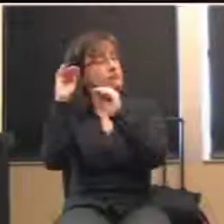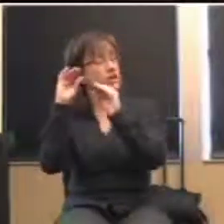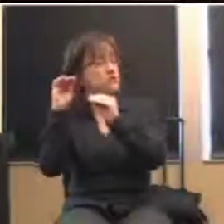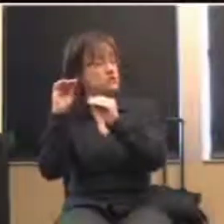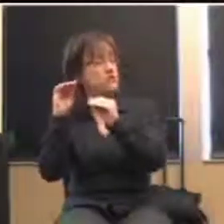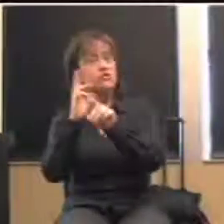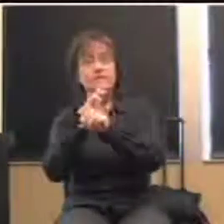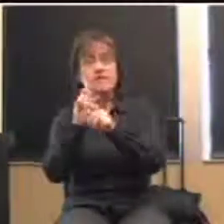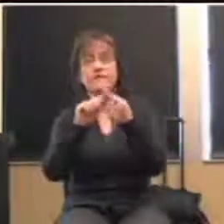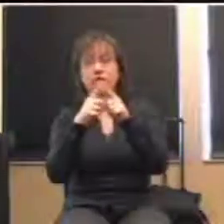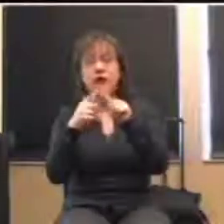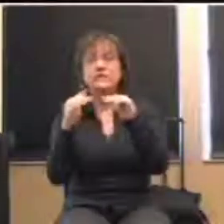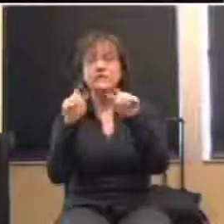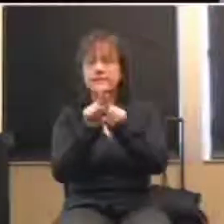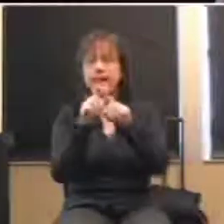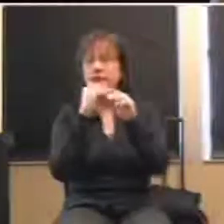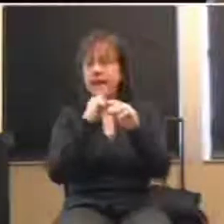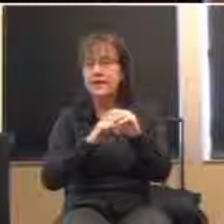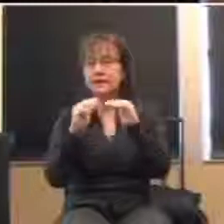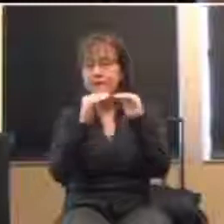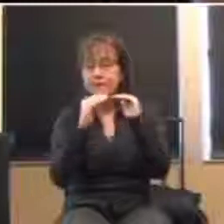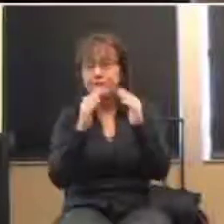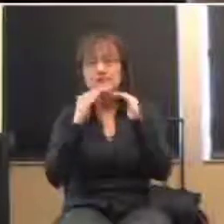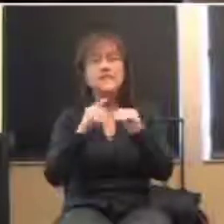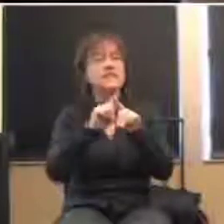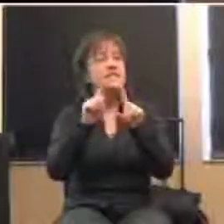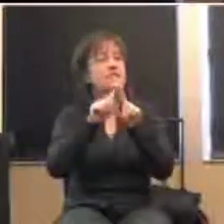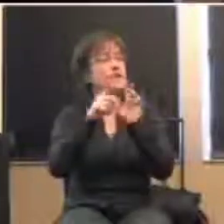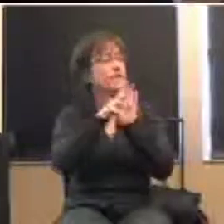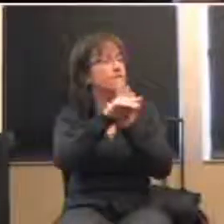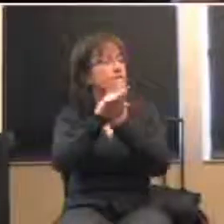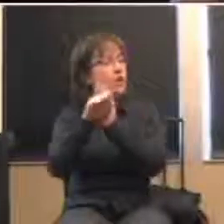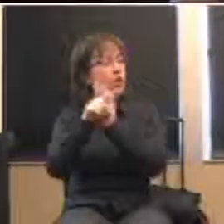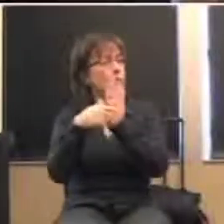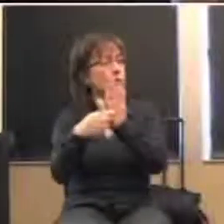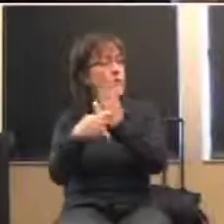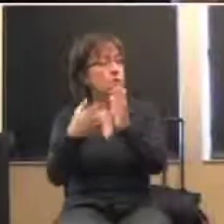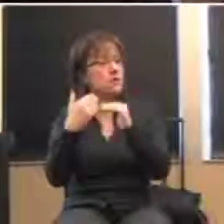video modeling, and different video supports, right?